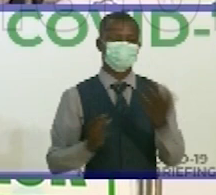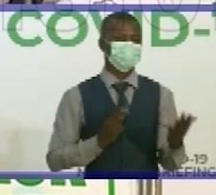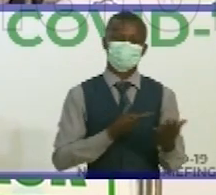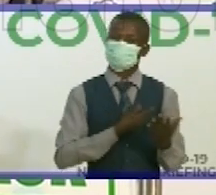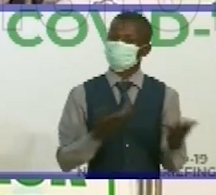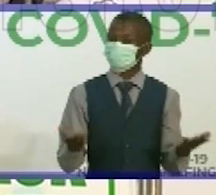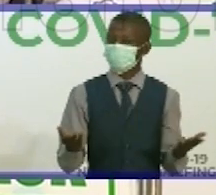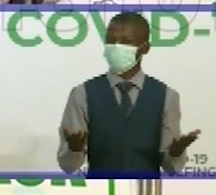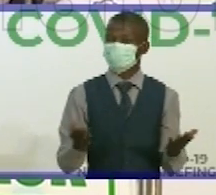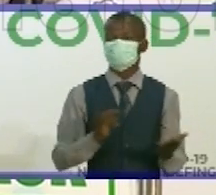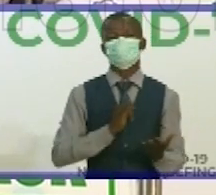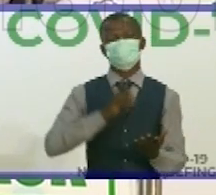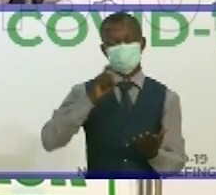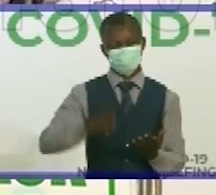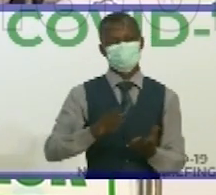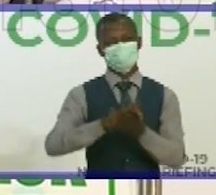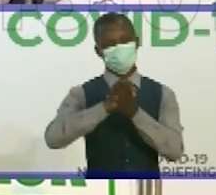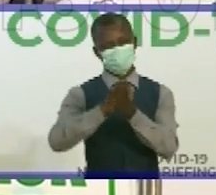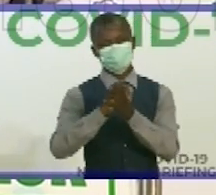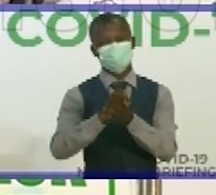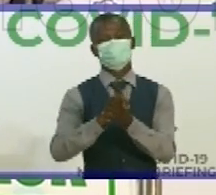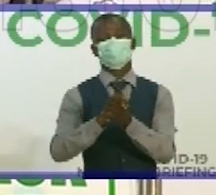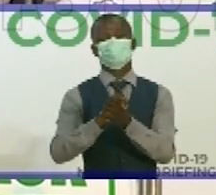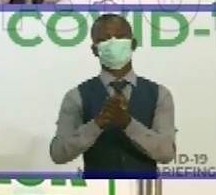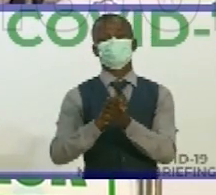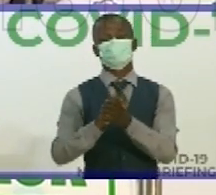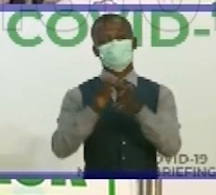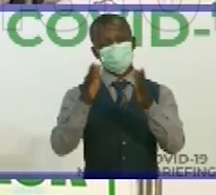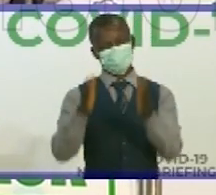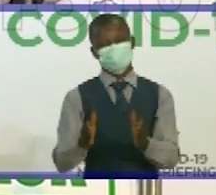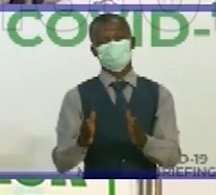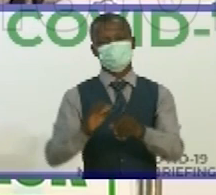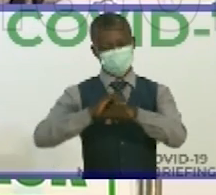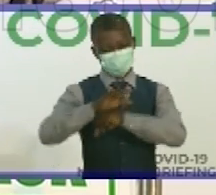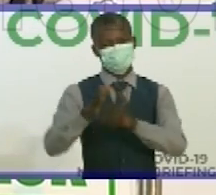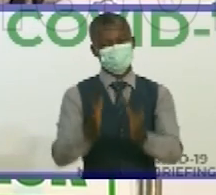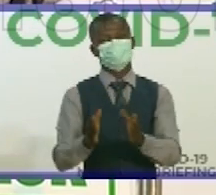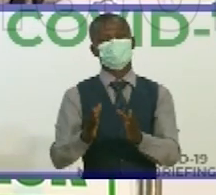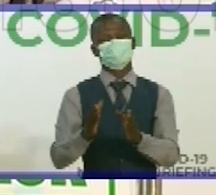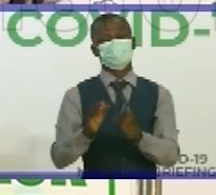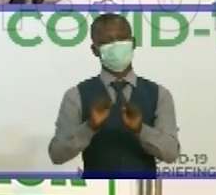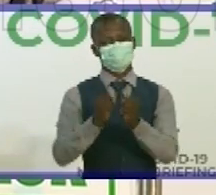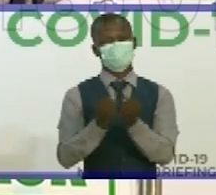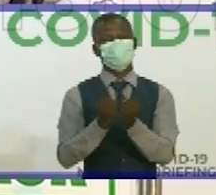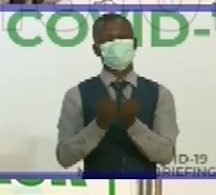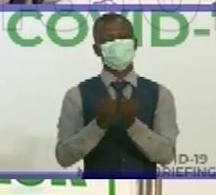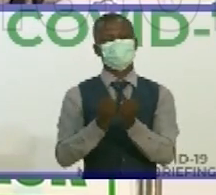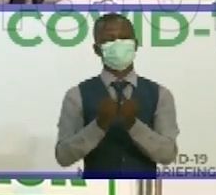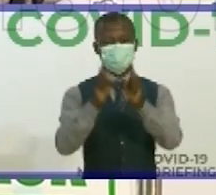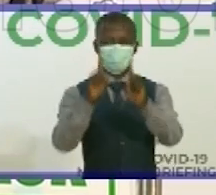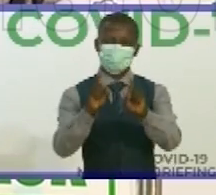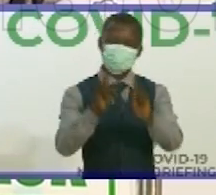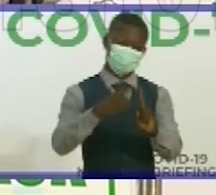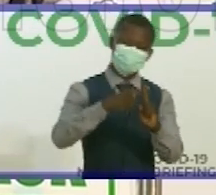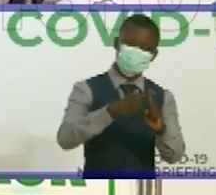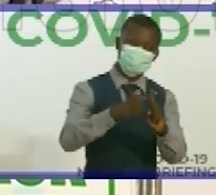I must commend persons of influence in society who tested positive for COVID-19 and came out publicly to